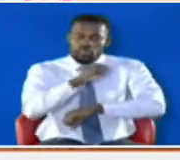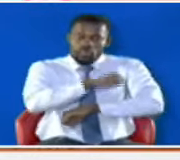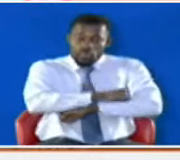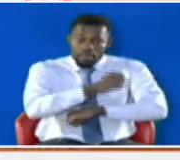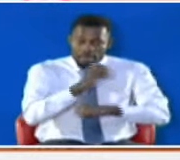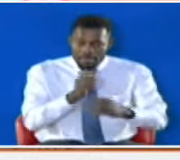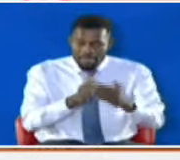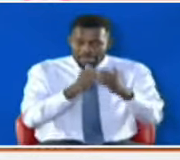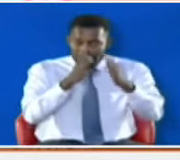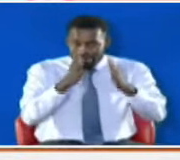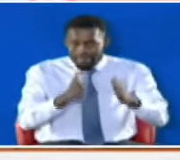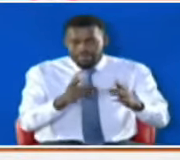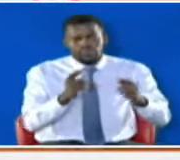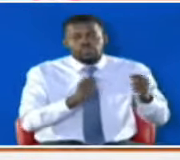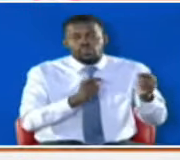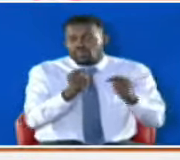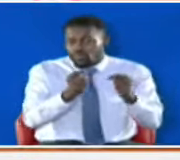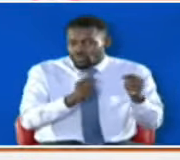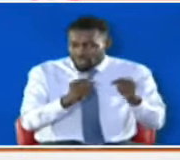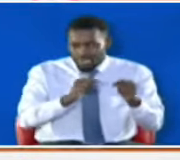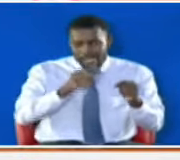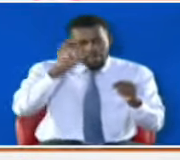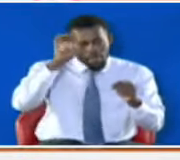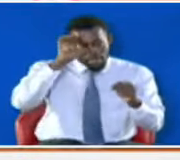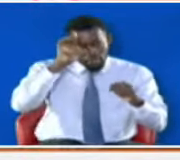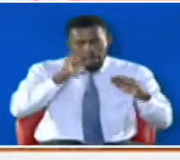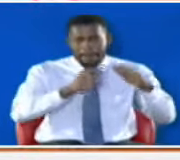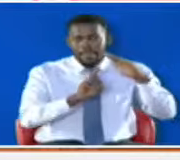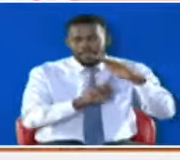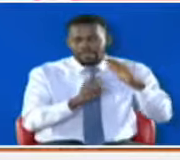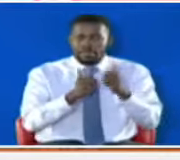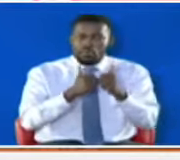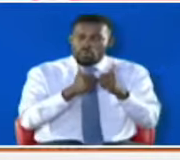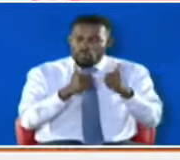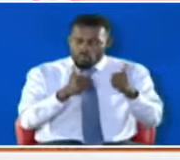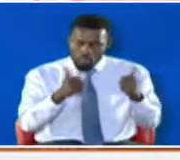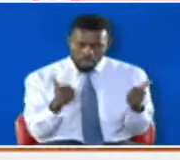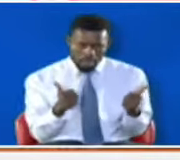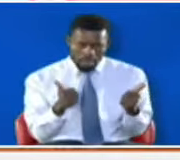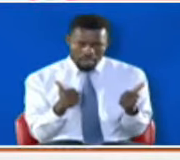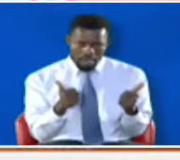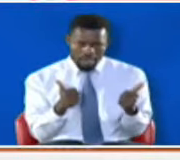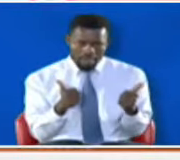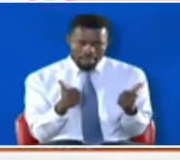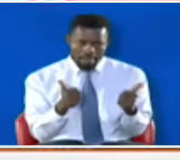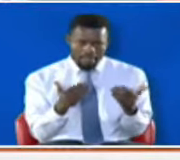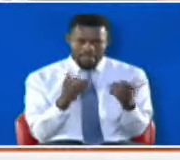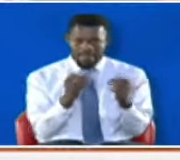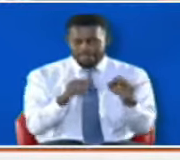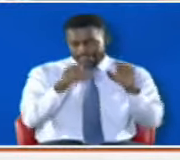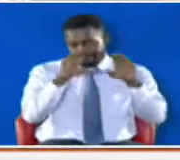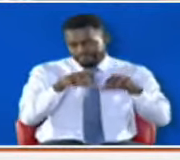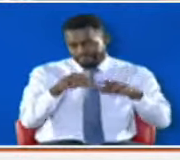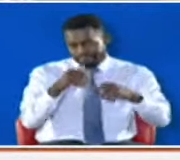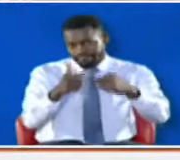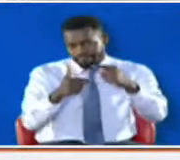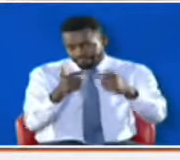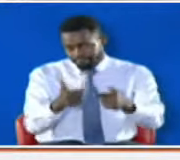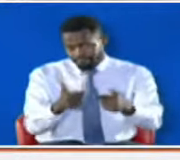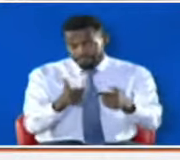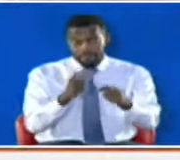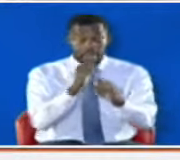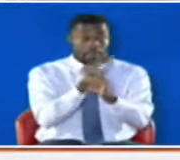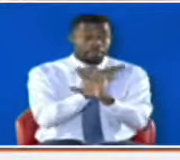ya elimu kama janga hili litaendelea baada ya wiki ijayo. The move by